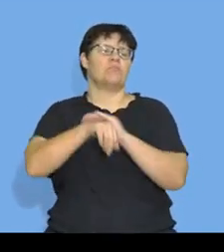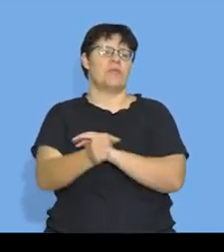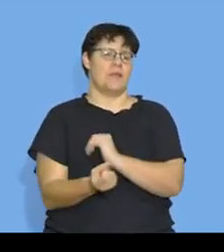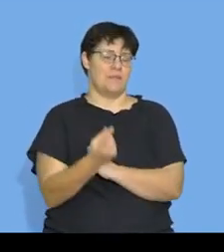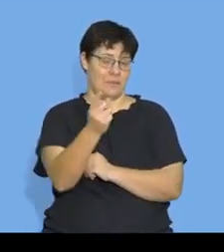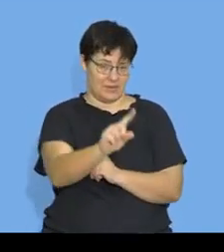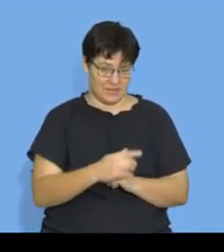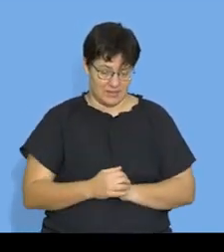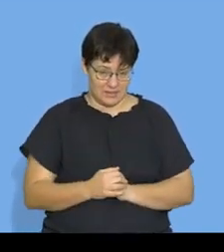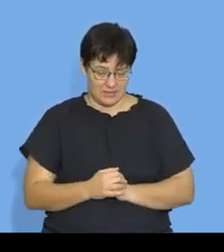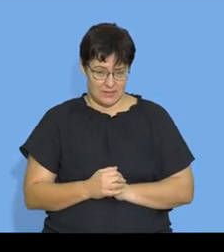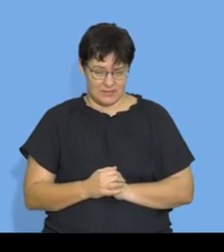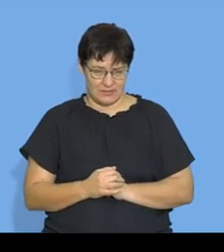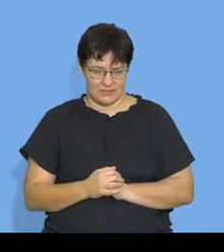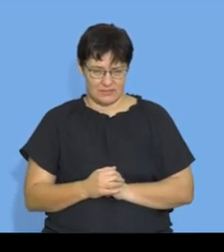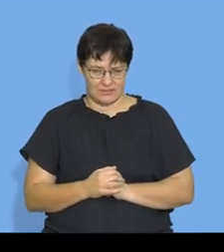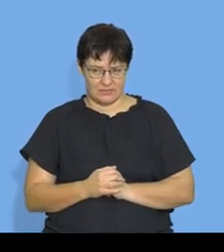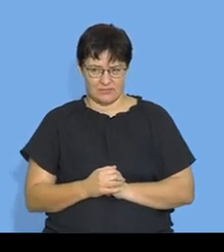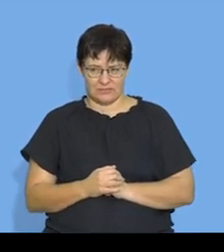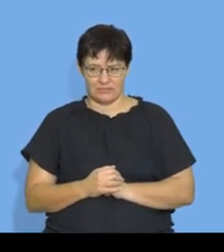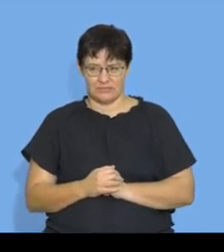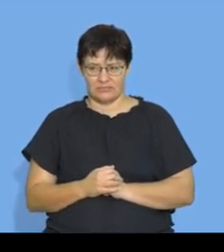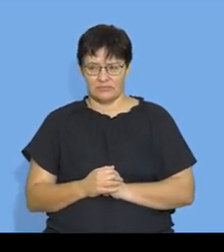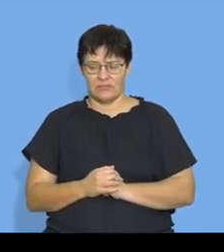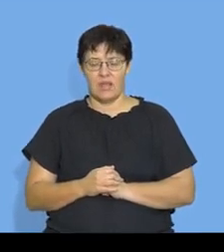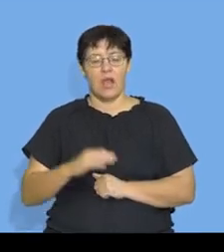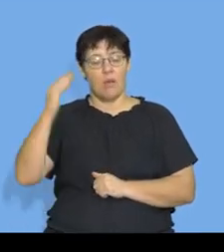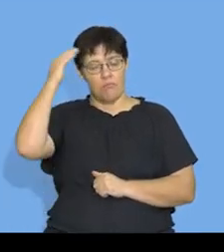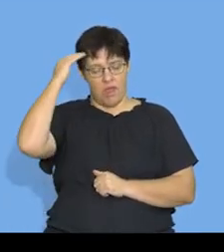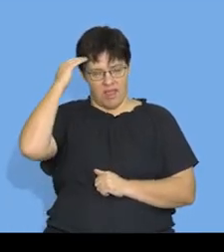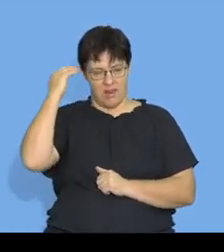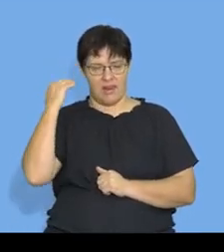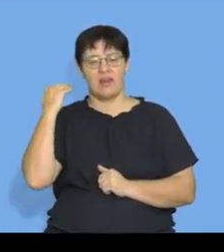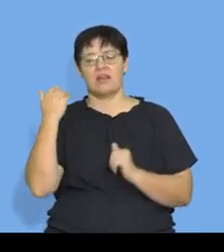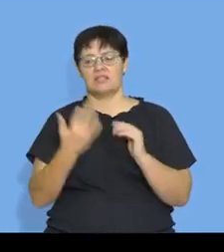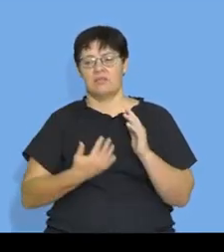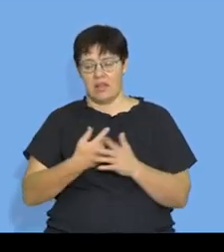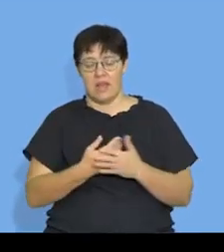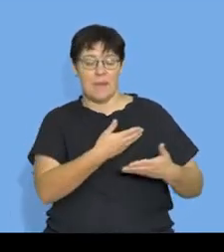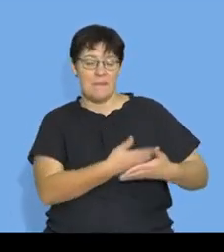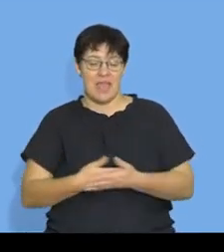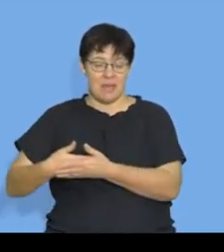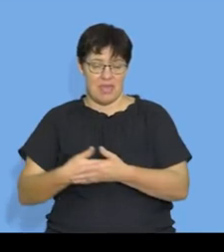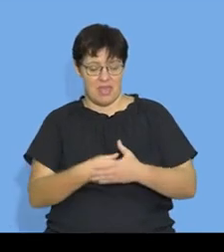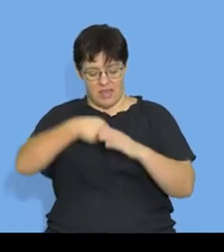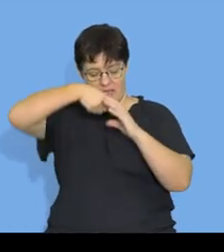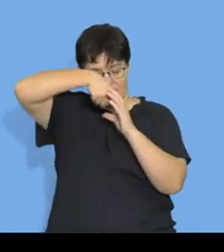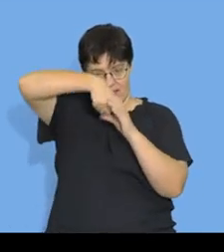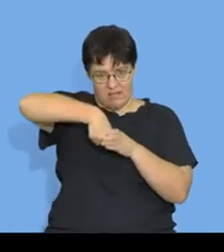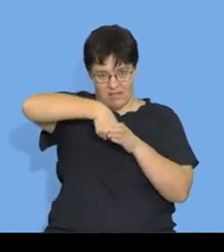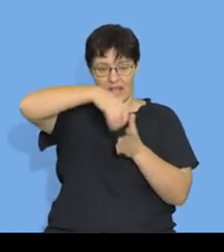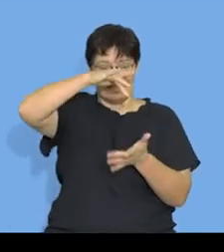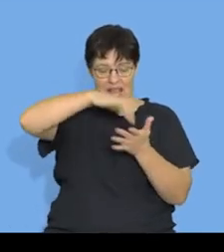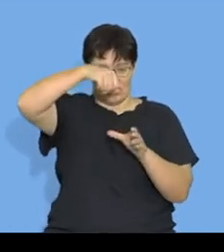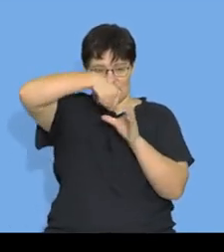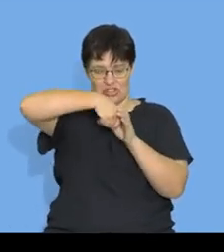birth. So the brain is stimulated when the baby's head